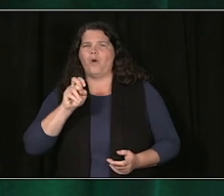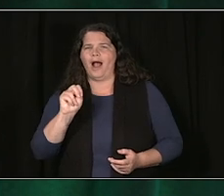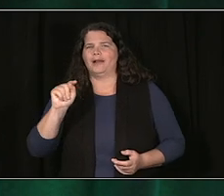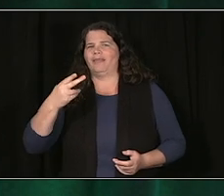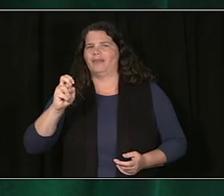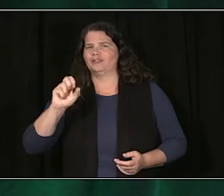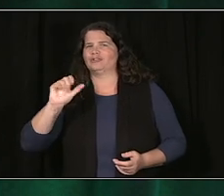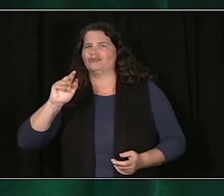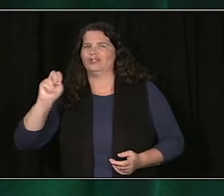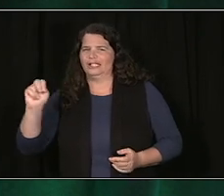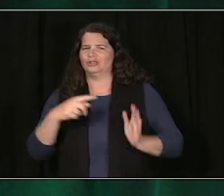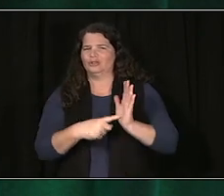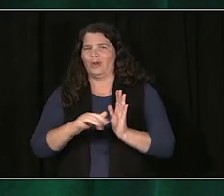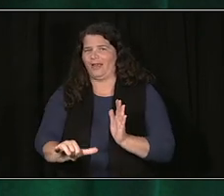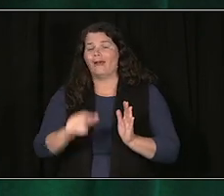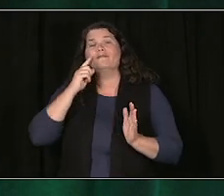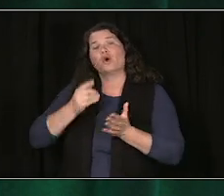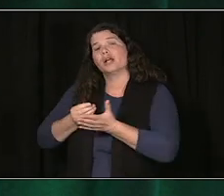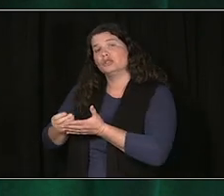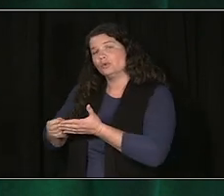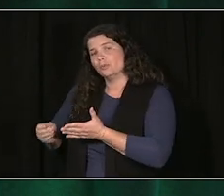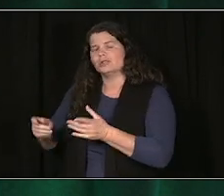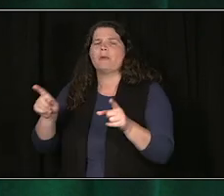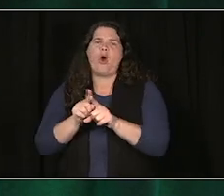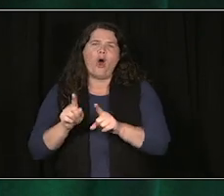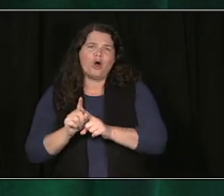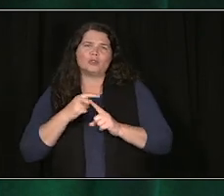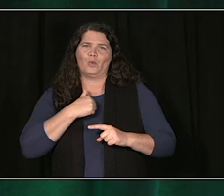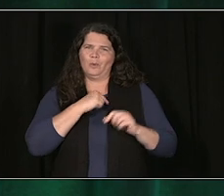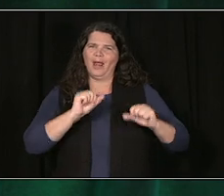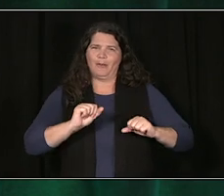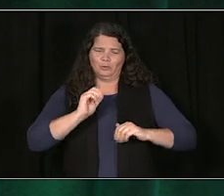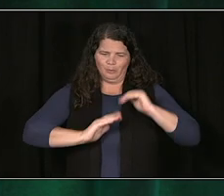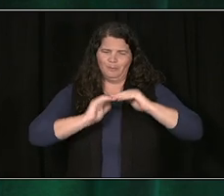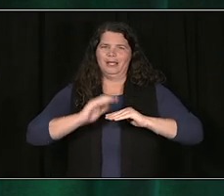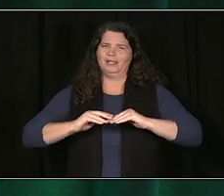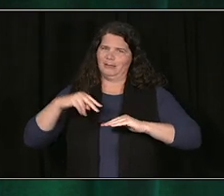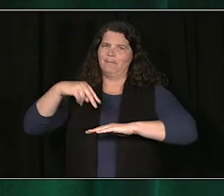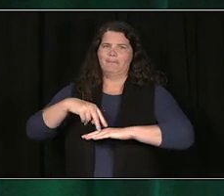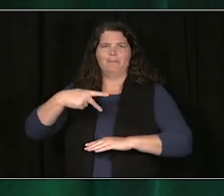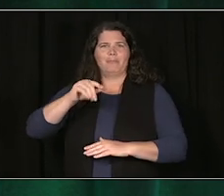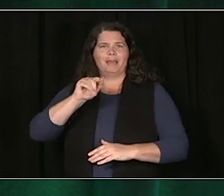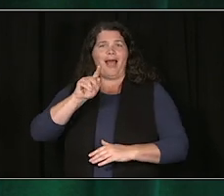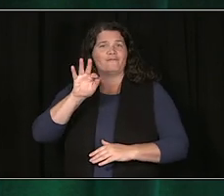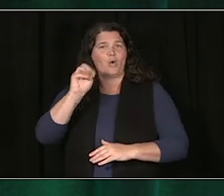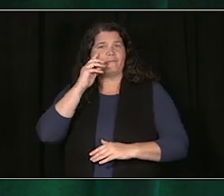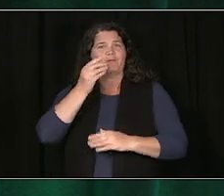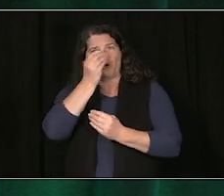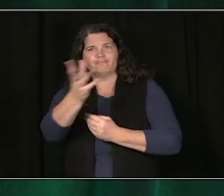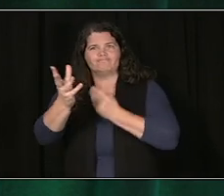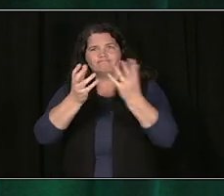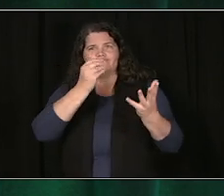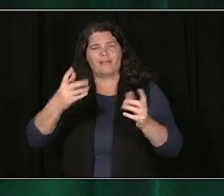that on the consumer side, but we were able to build a platform, because within Widen the Screen, we are really bringing Black creators